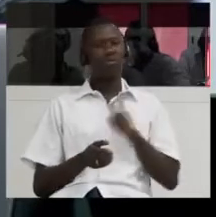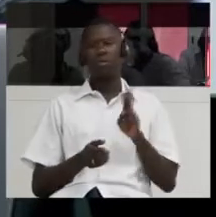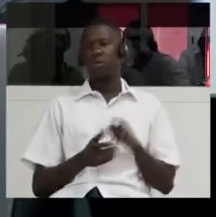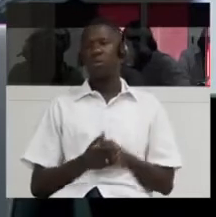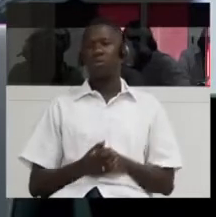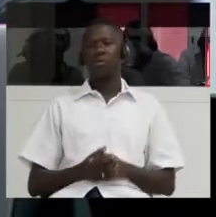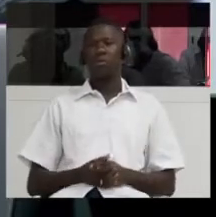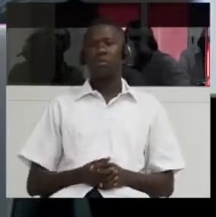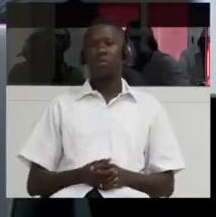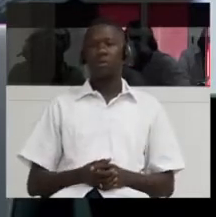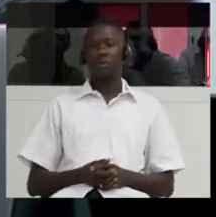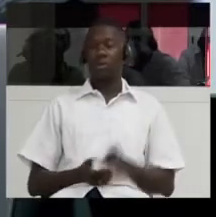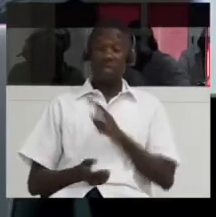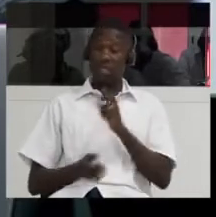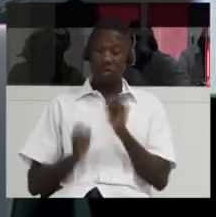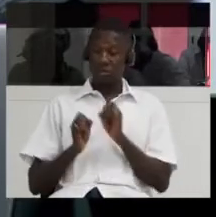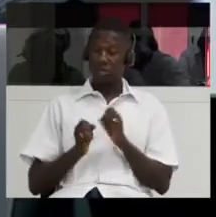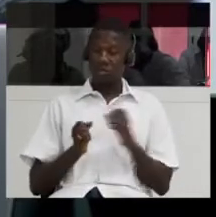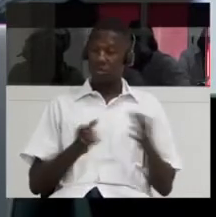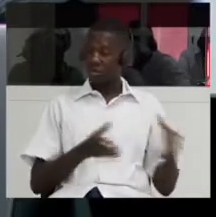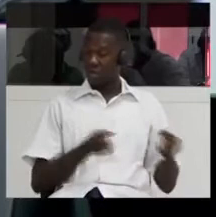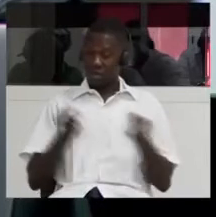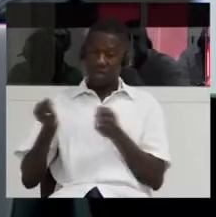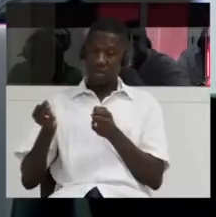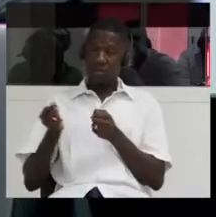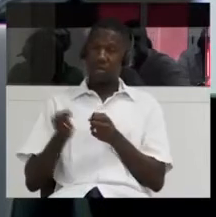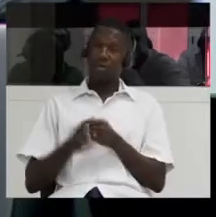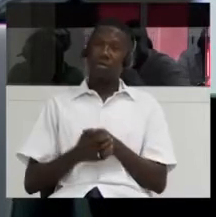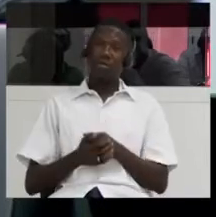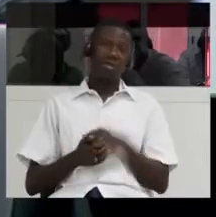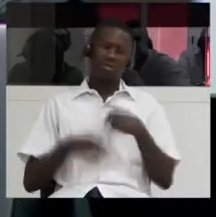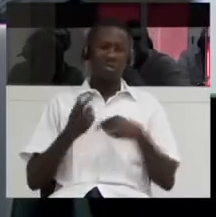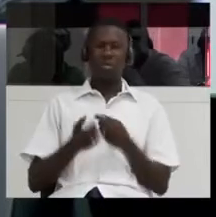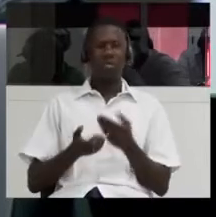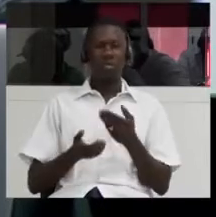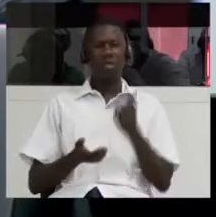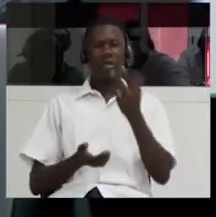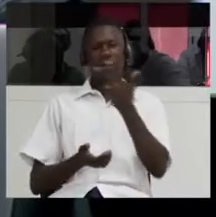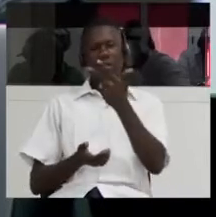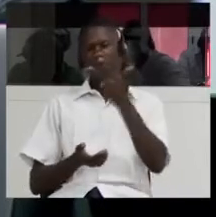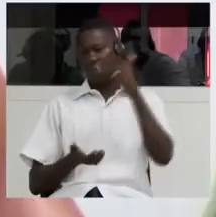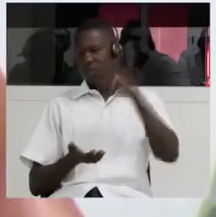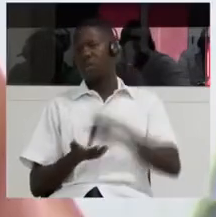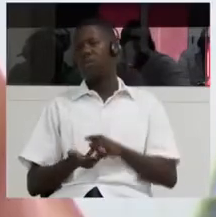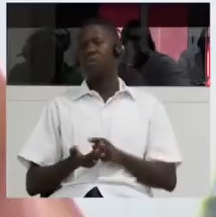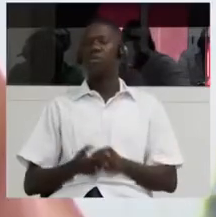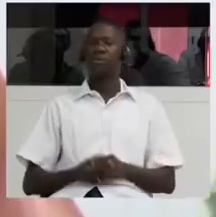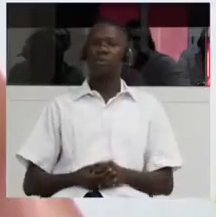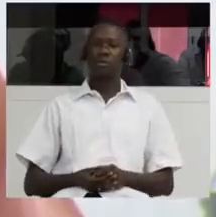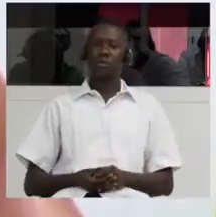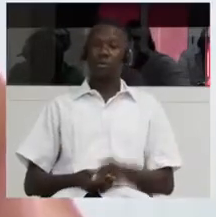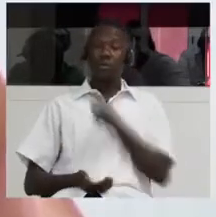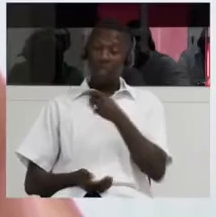it's not just to carry, because it's about 8 kilos, yes, at most. All right. So this is the weapon that you